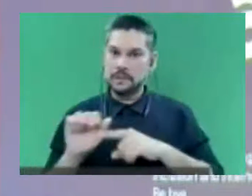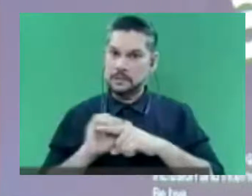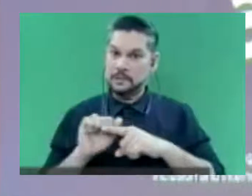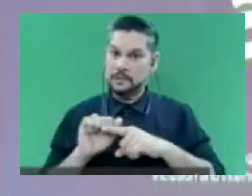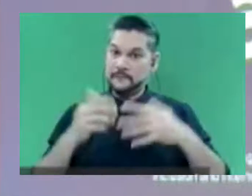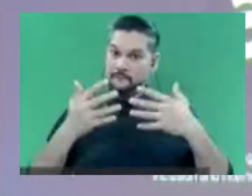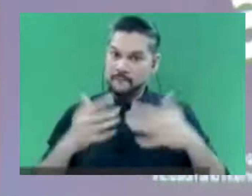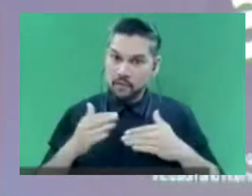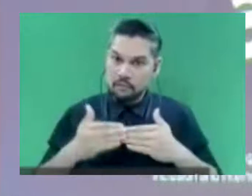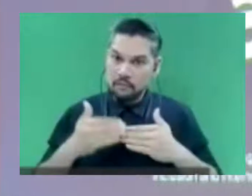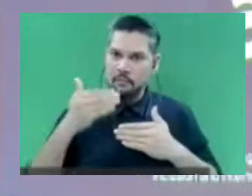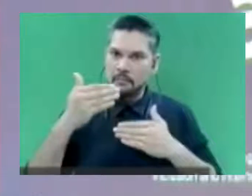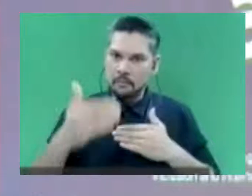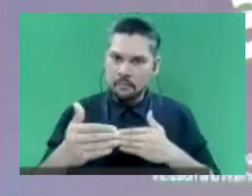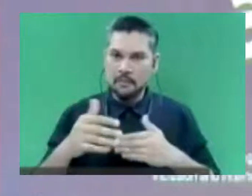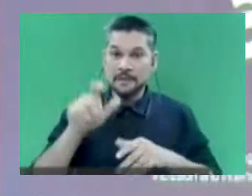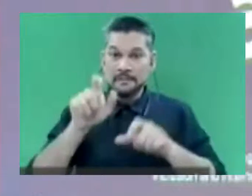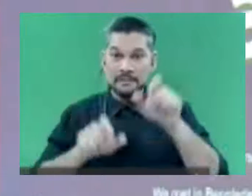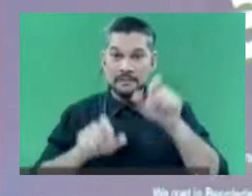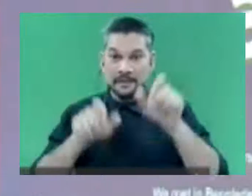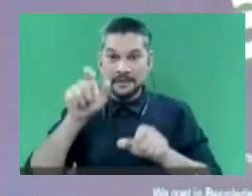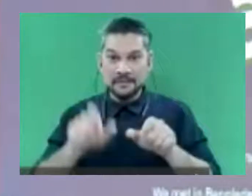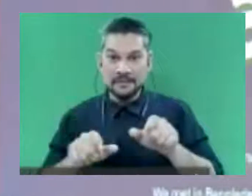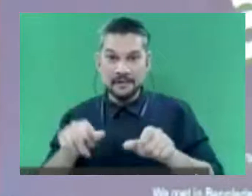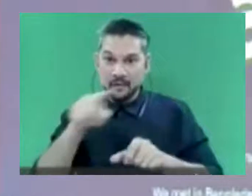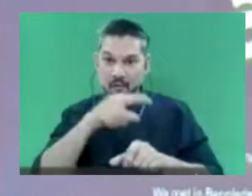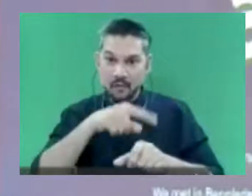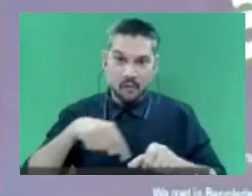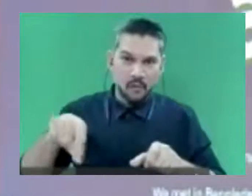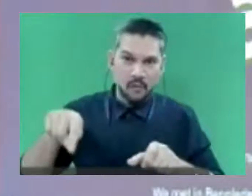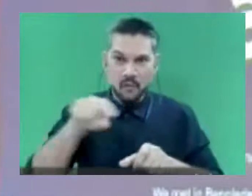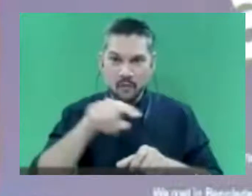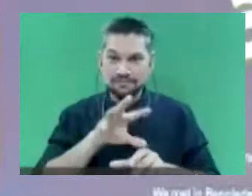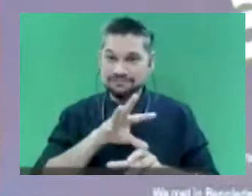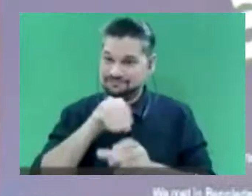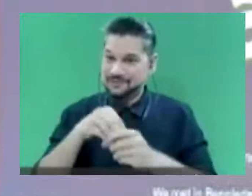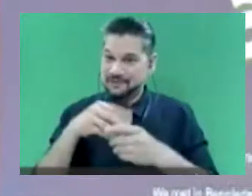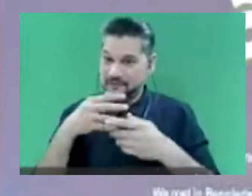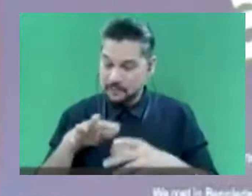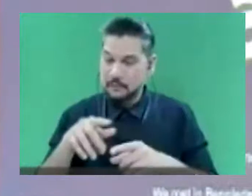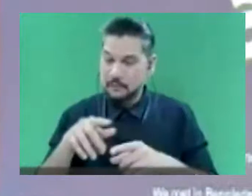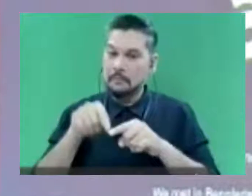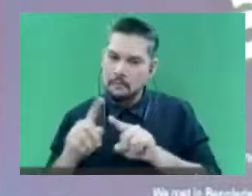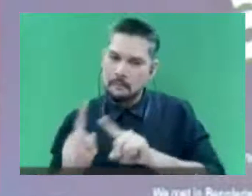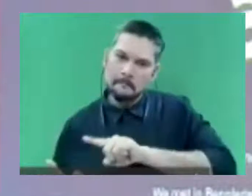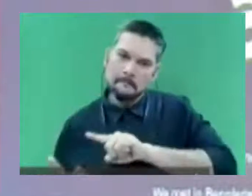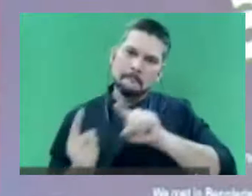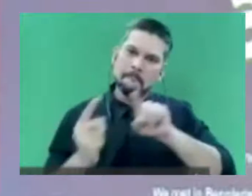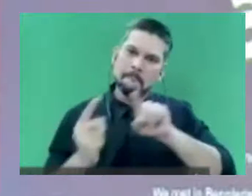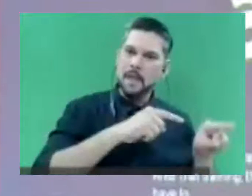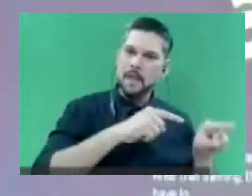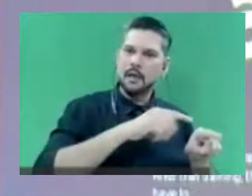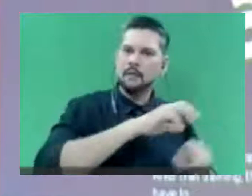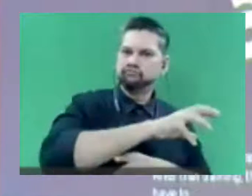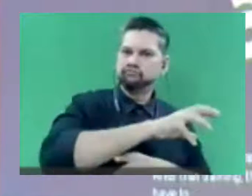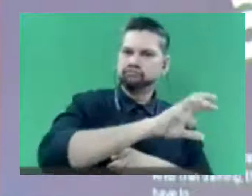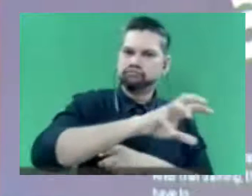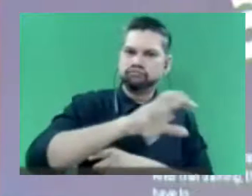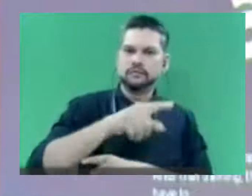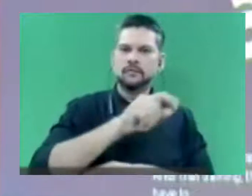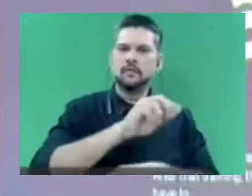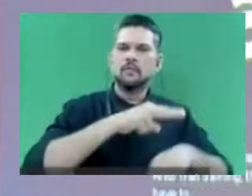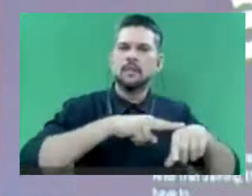participants who participated have to conduct national level trainings to empower